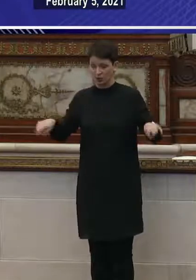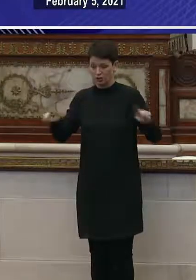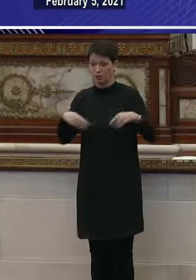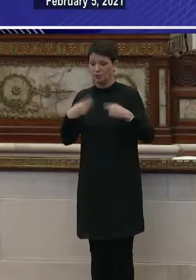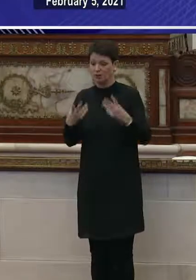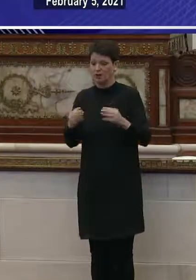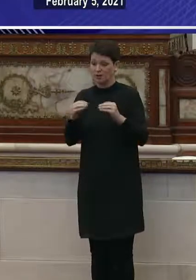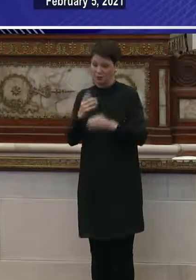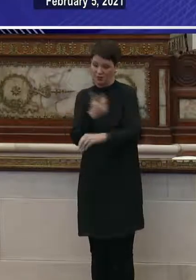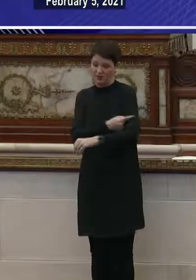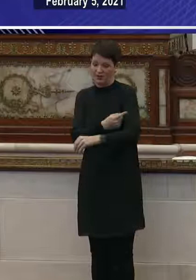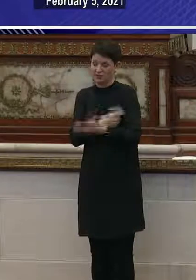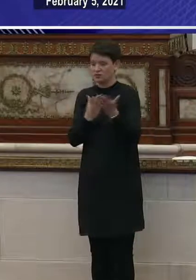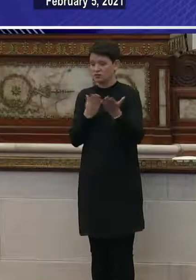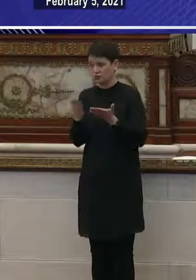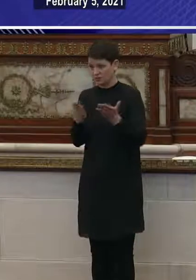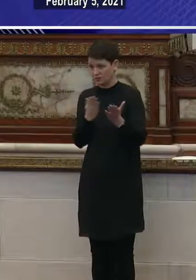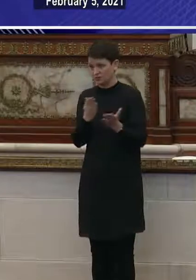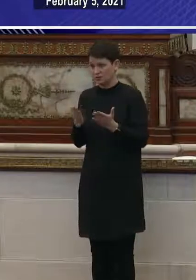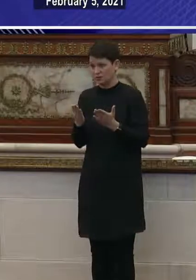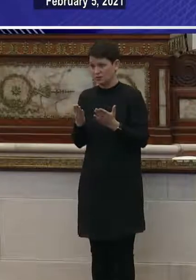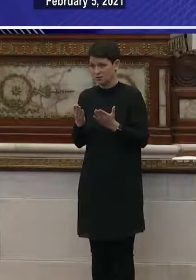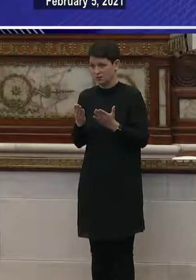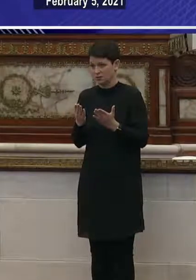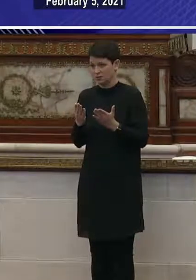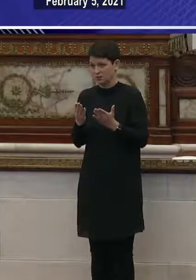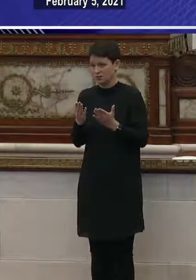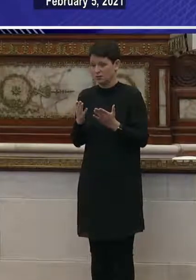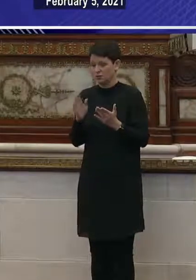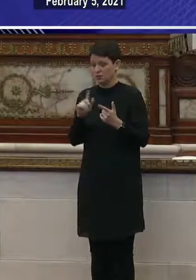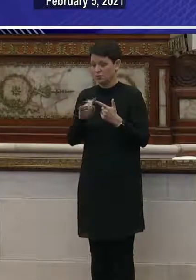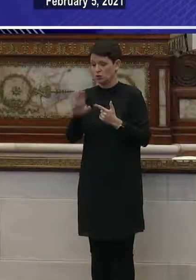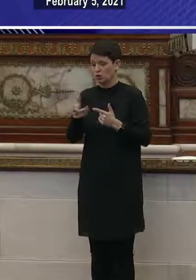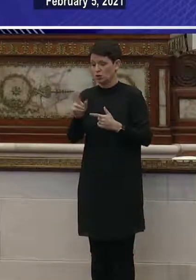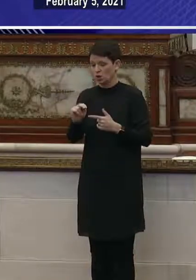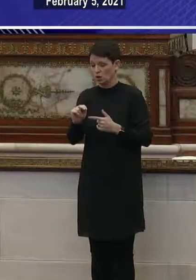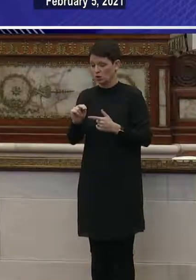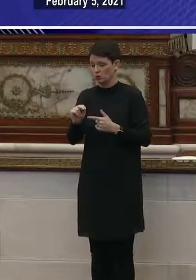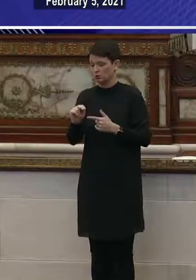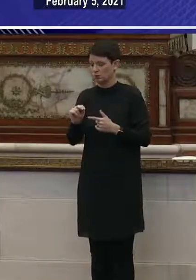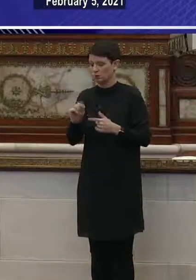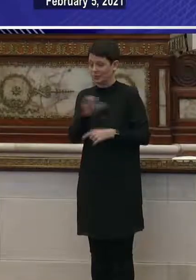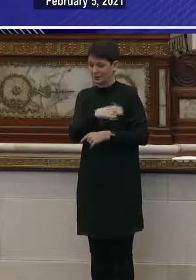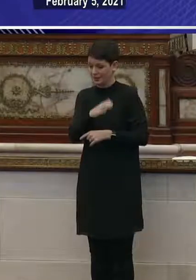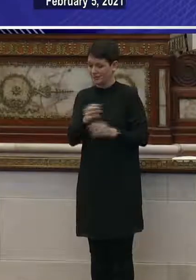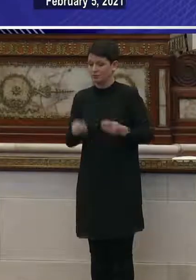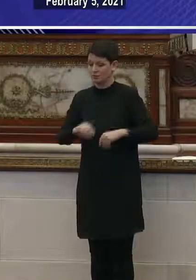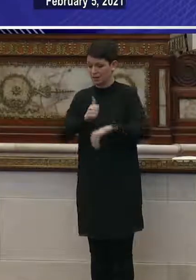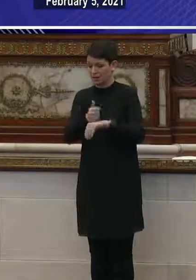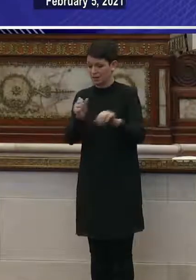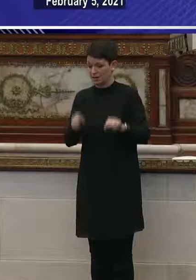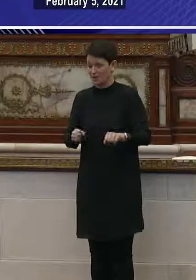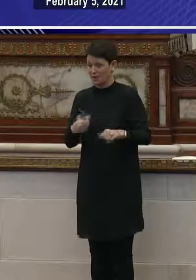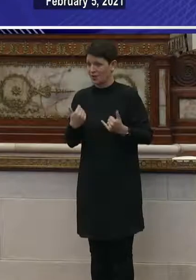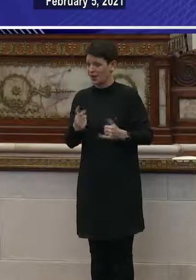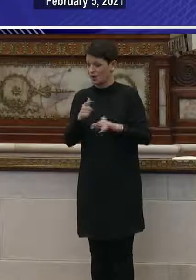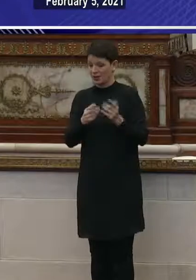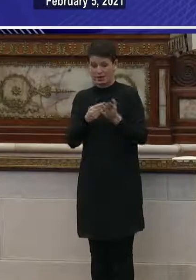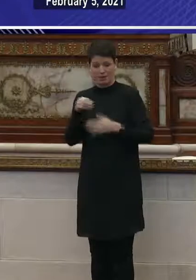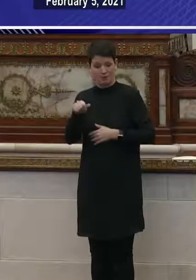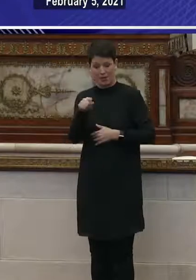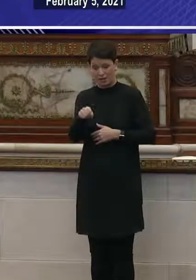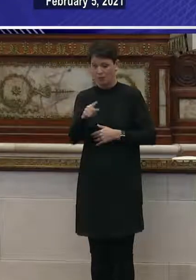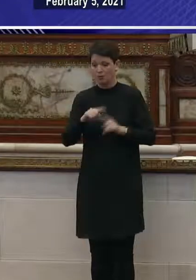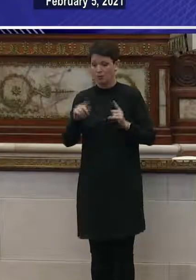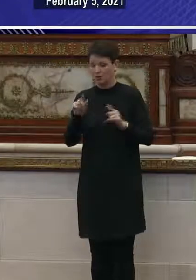provide additional vaccination services to your own mass clinics if you can operate that. And at the moment, we can't give you any funding, but we are going to get